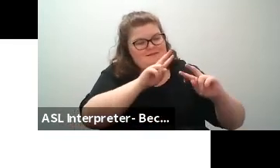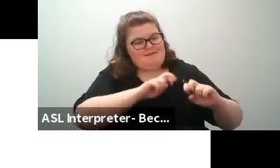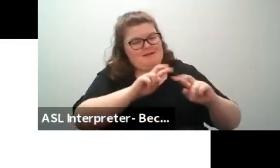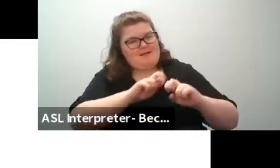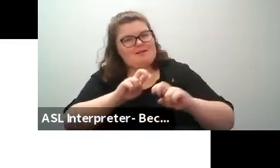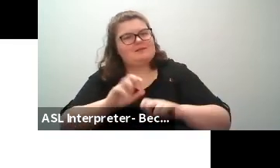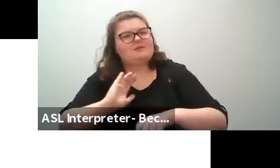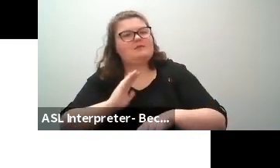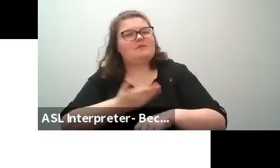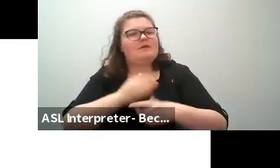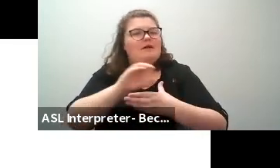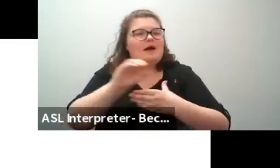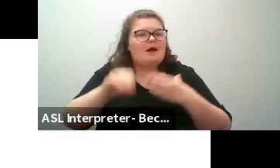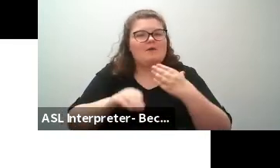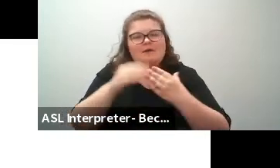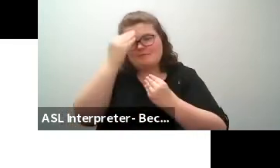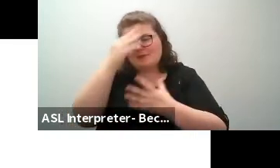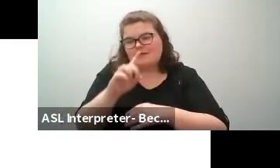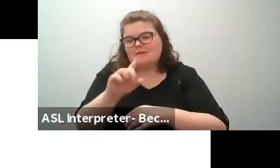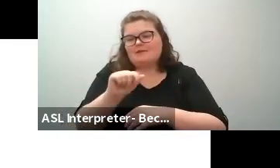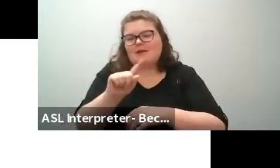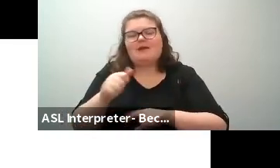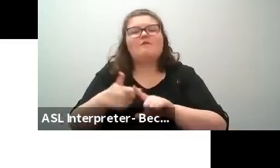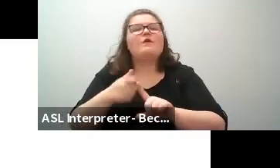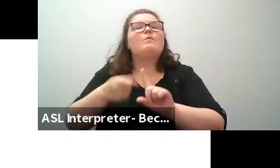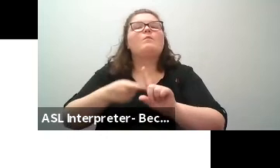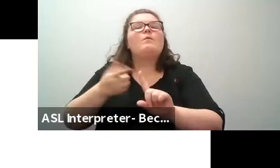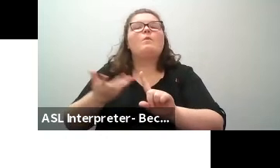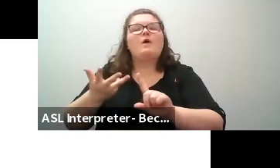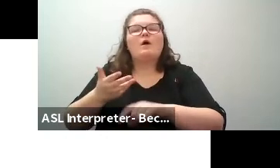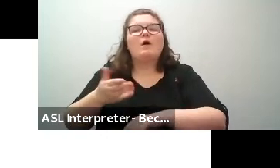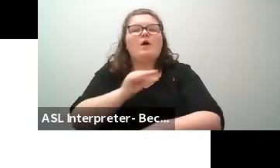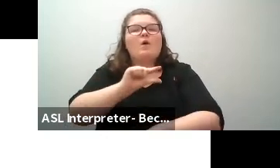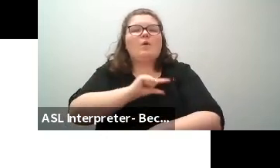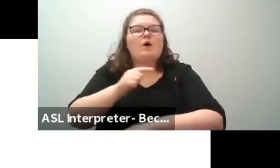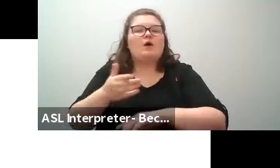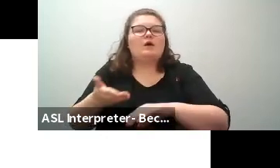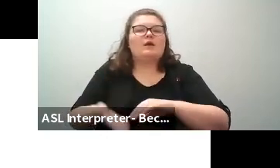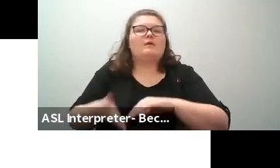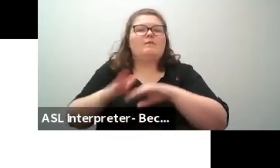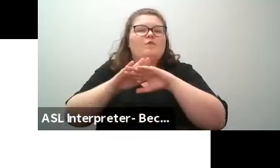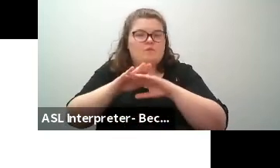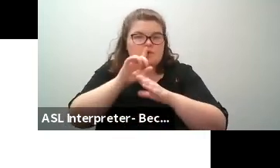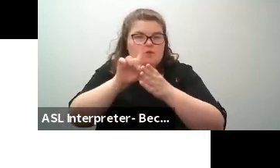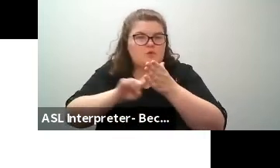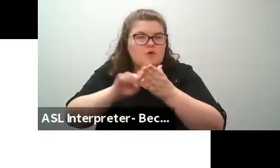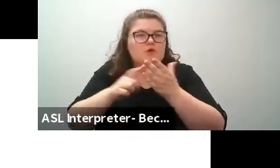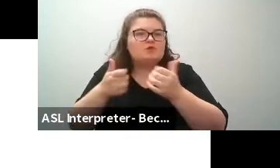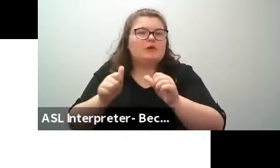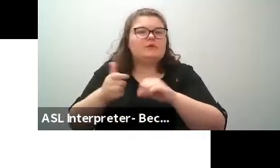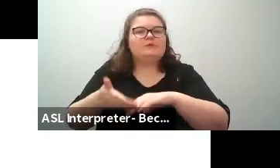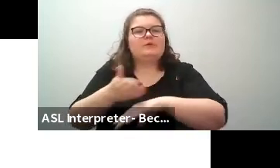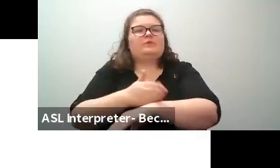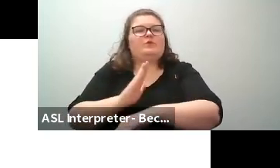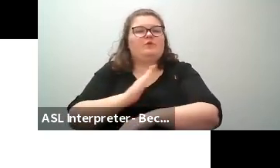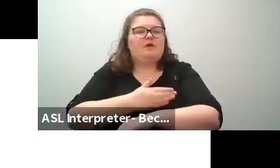a quality improvement project, which aim was to increase health literacy focused asthma education distribution. The citation